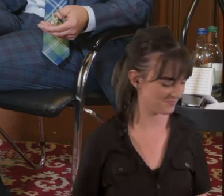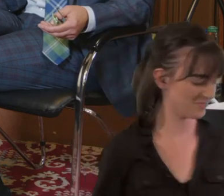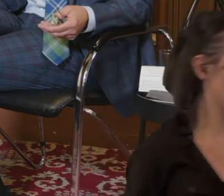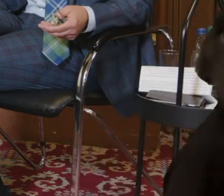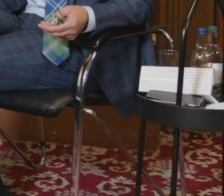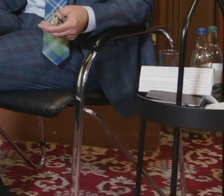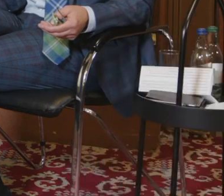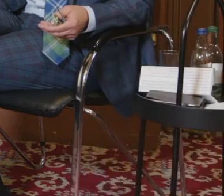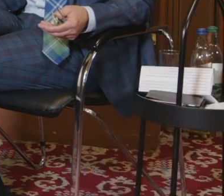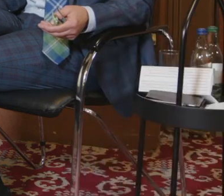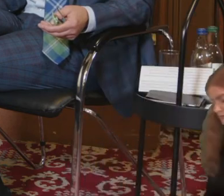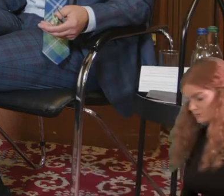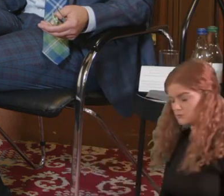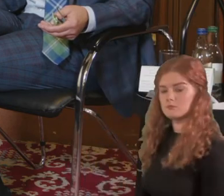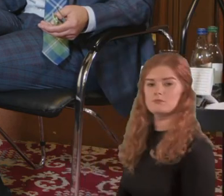to remind us,